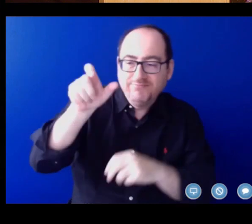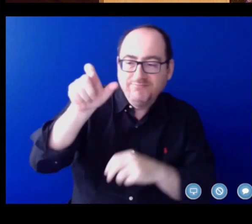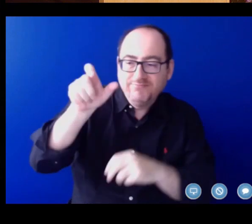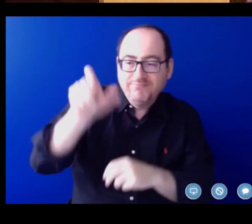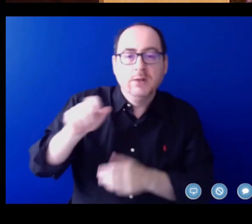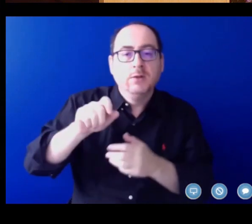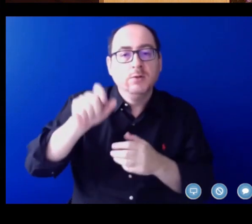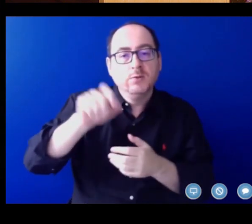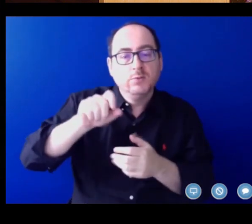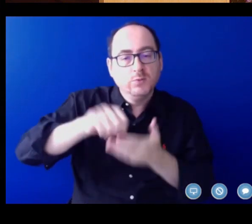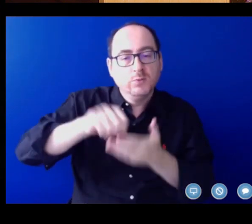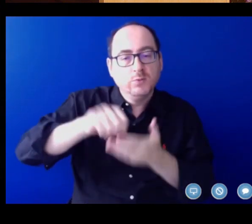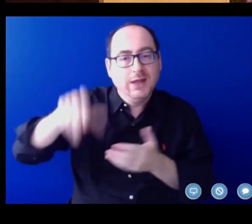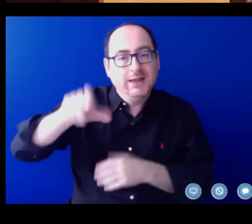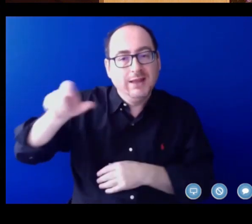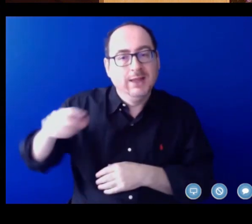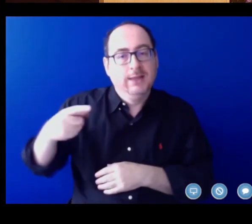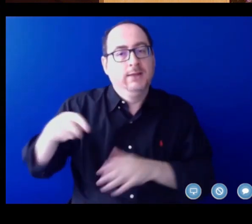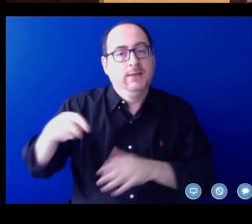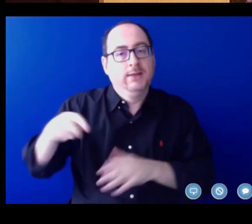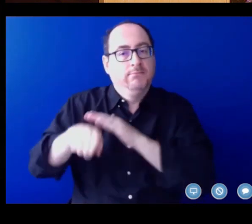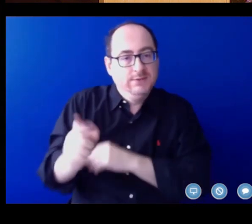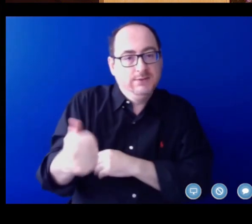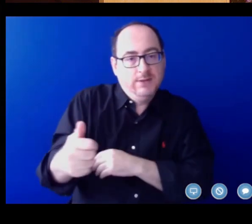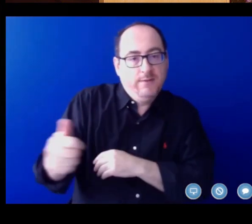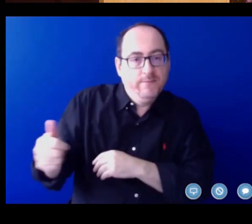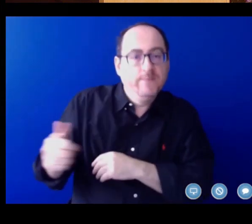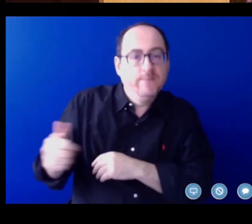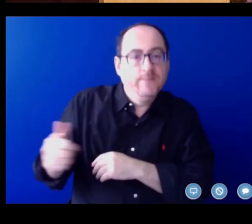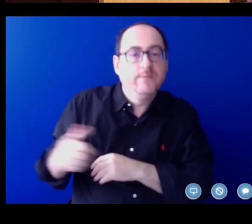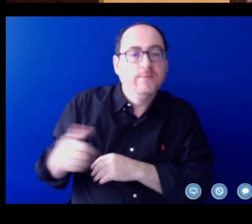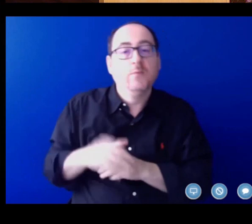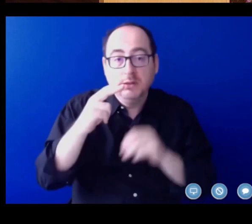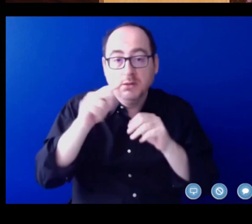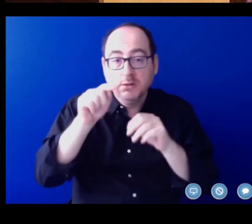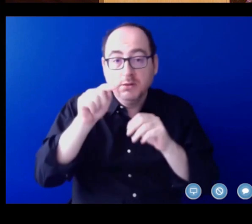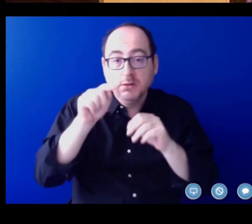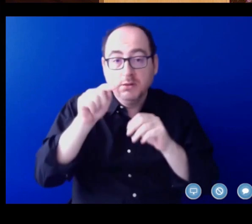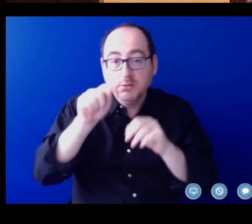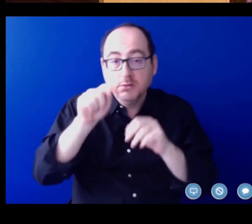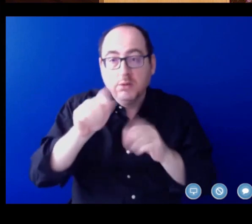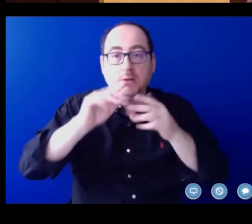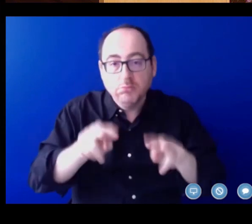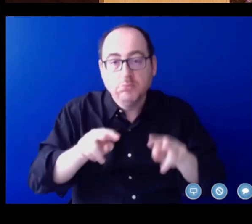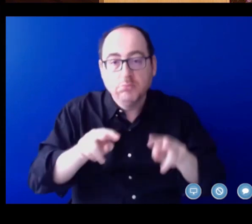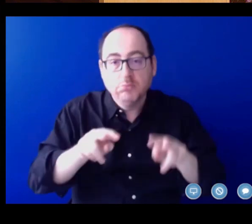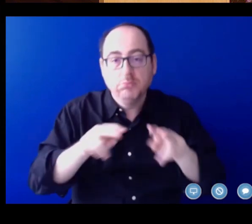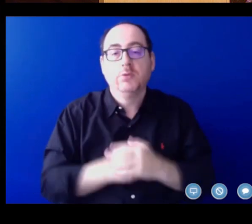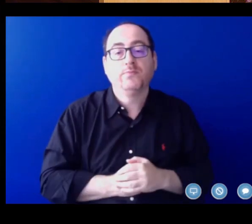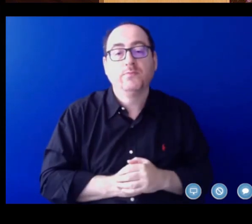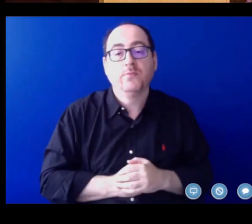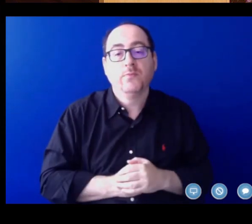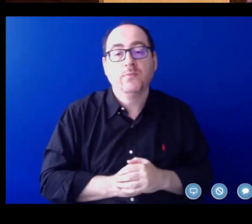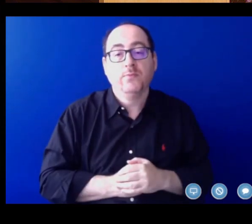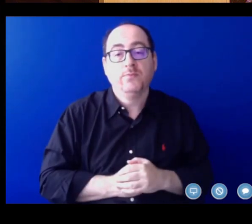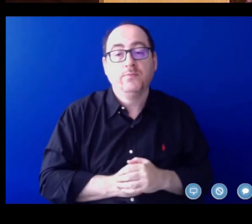So I would just like to share some quotes from the studies, from these studies. So the first is from a student. I think for people